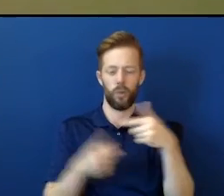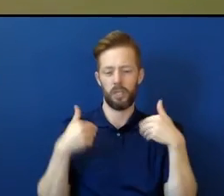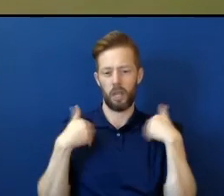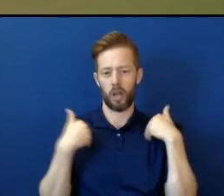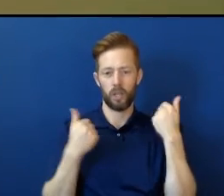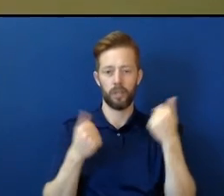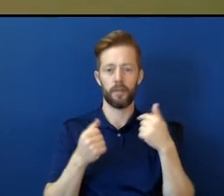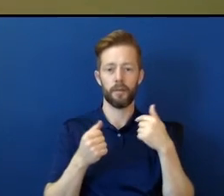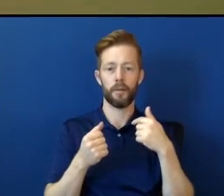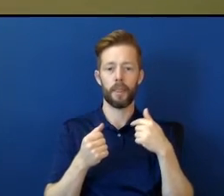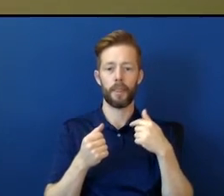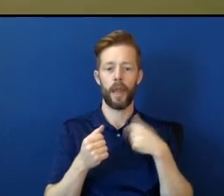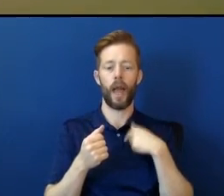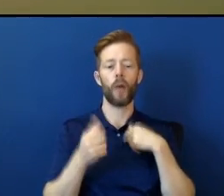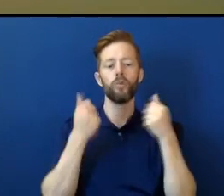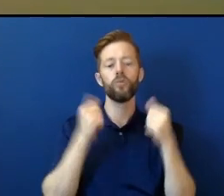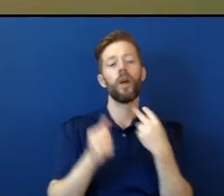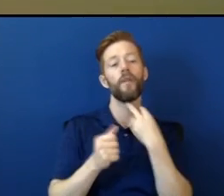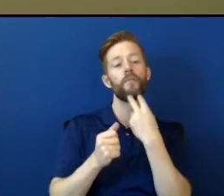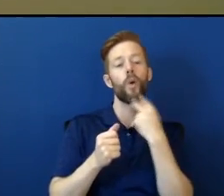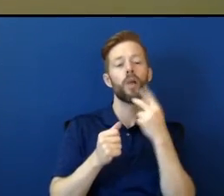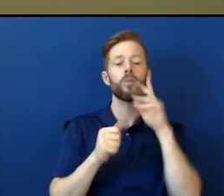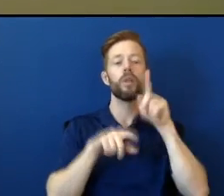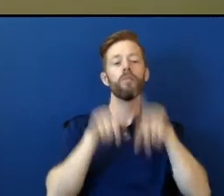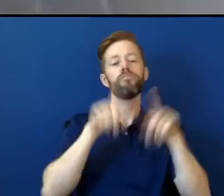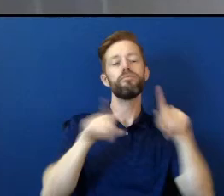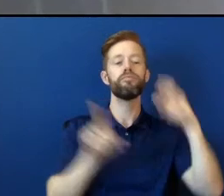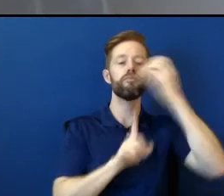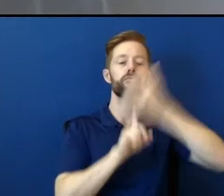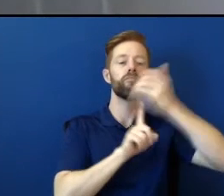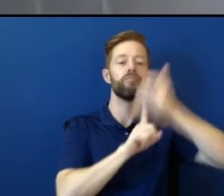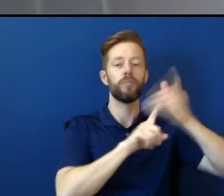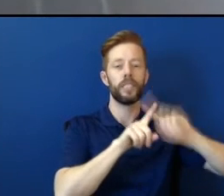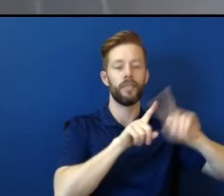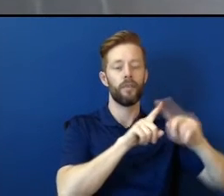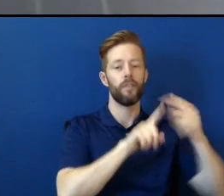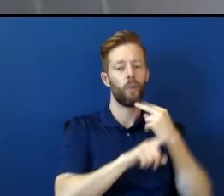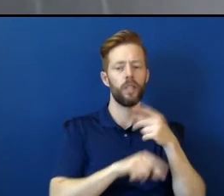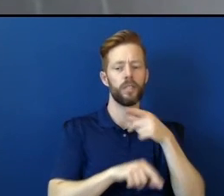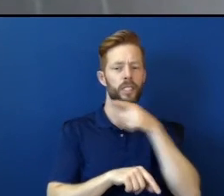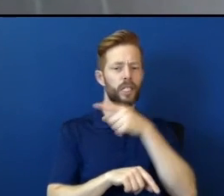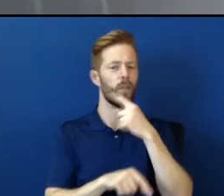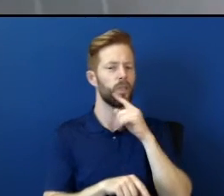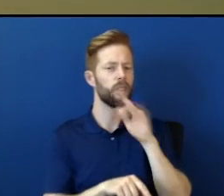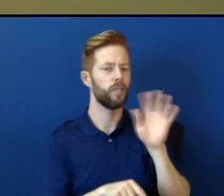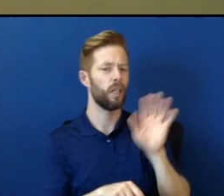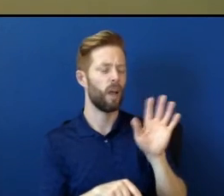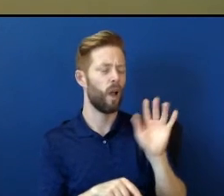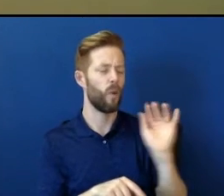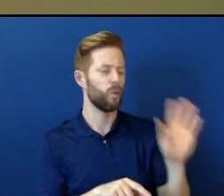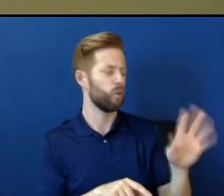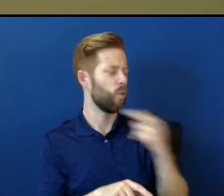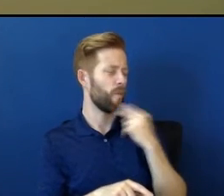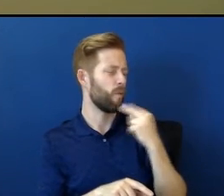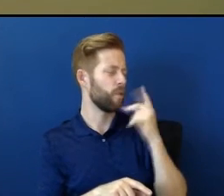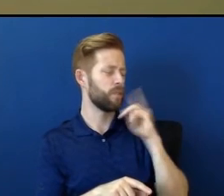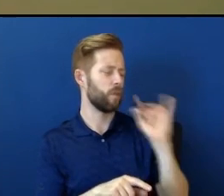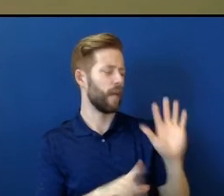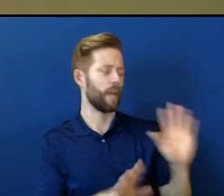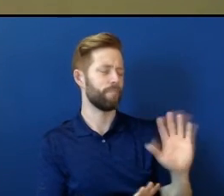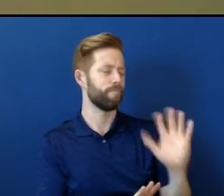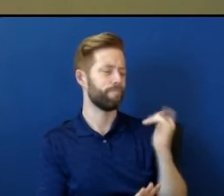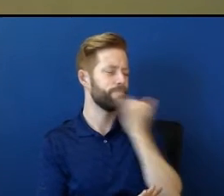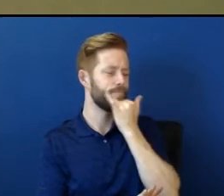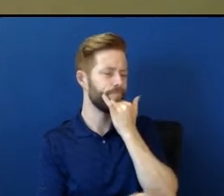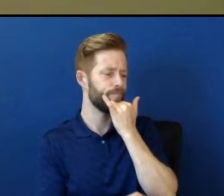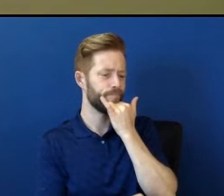I used to try to vary voices when I was reading with him. And at one point he said, "Mommy, the voice for that one is all wrong." So